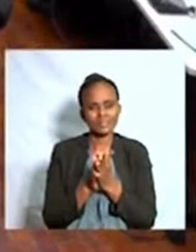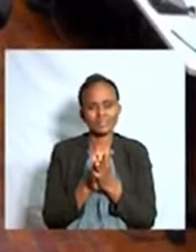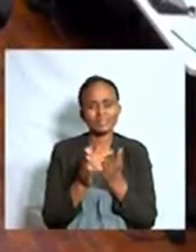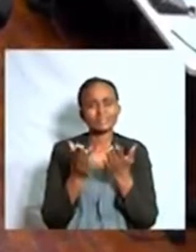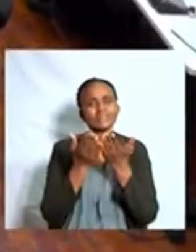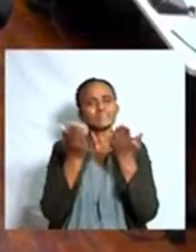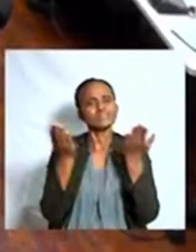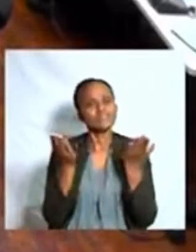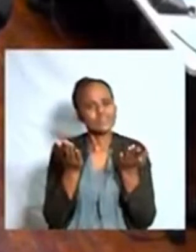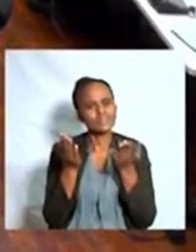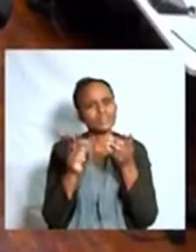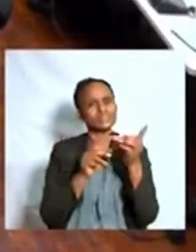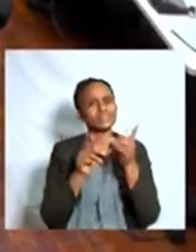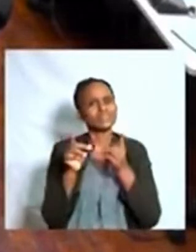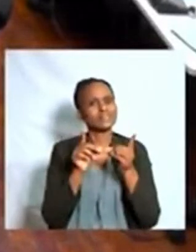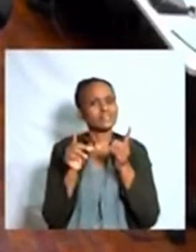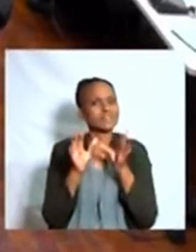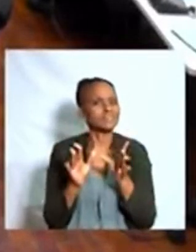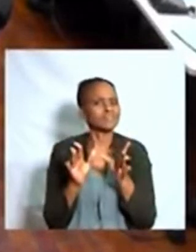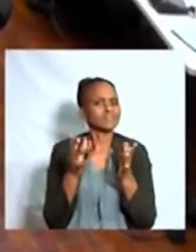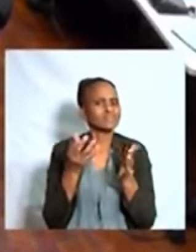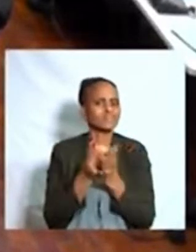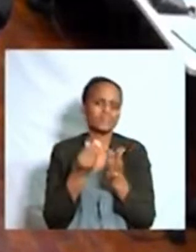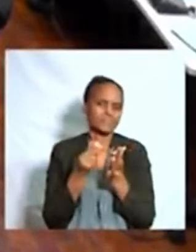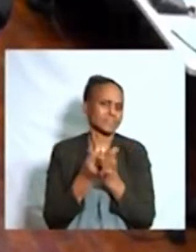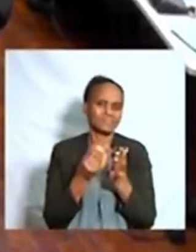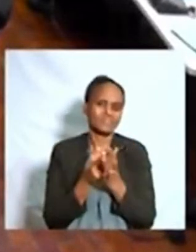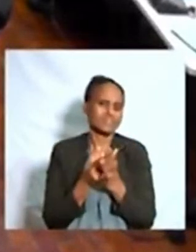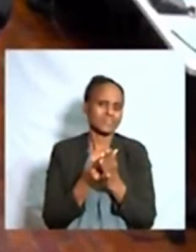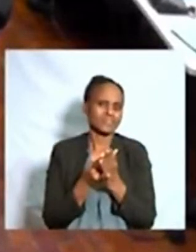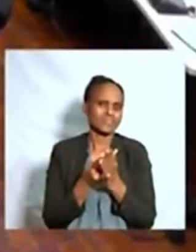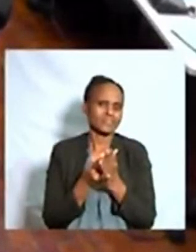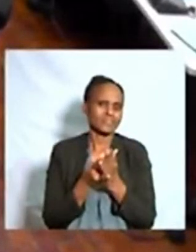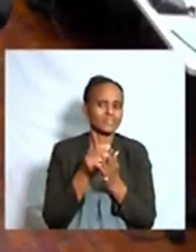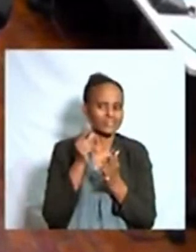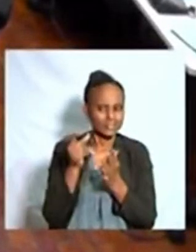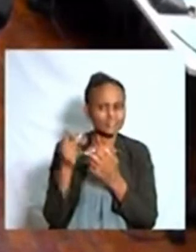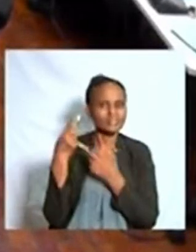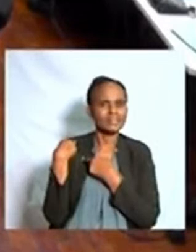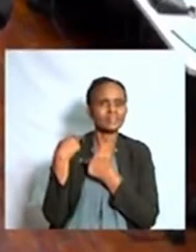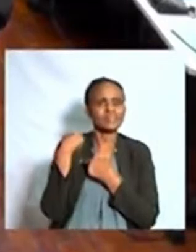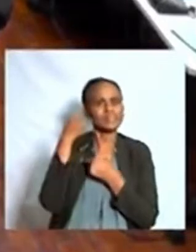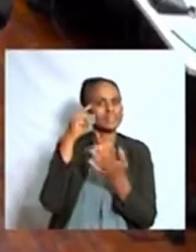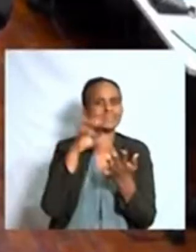the director of finances who was handling these matters?